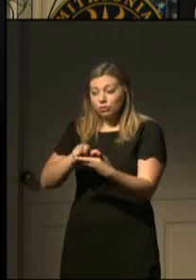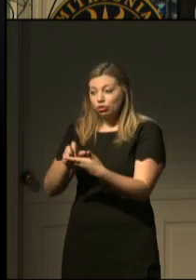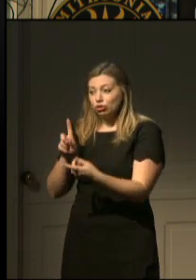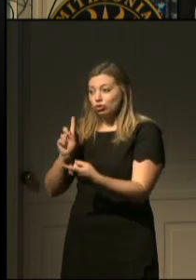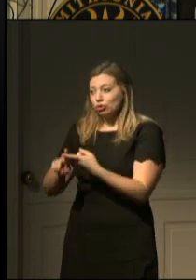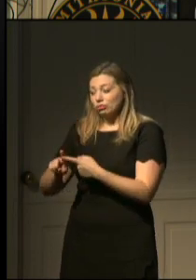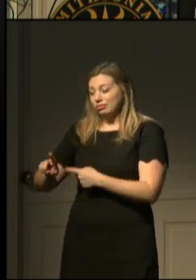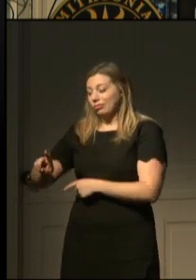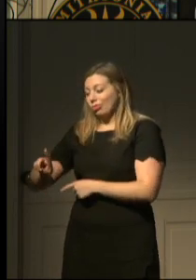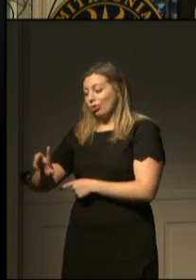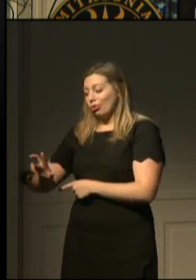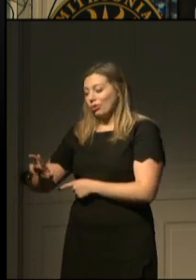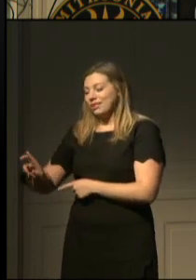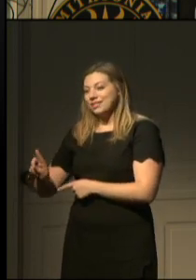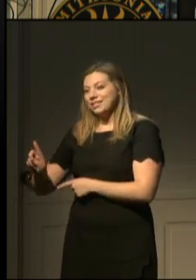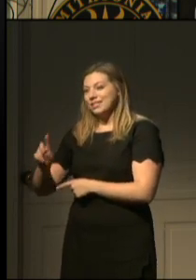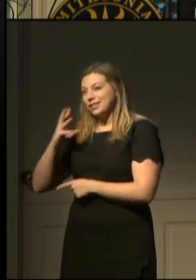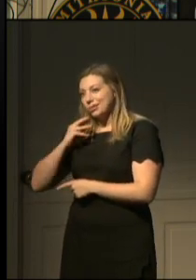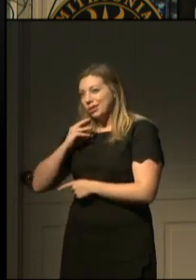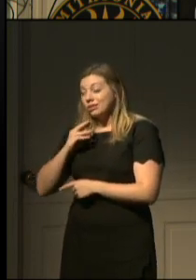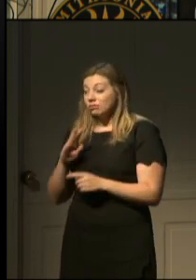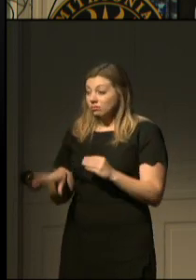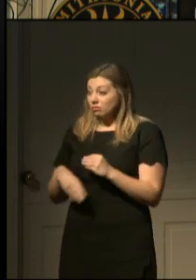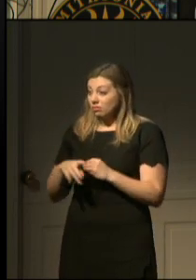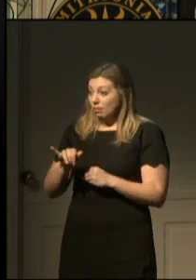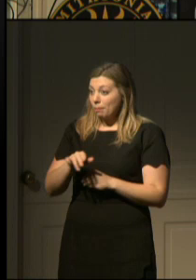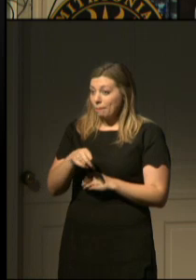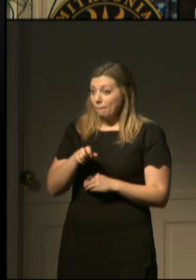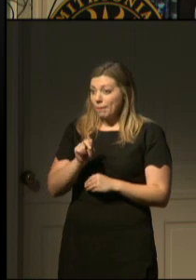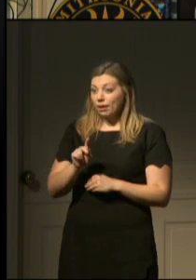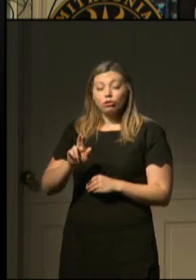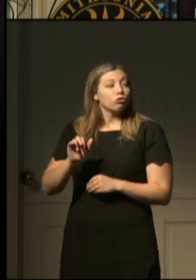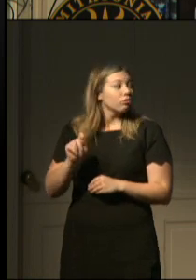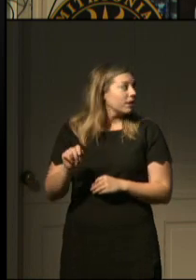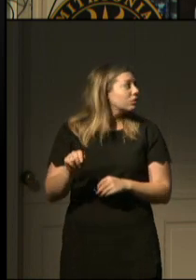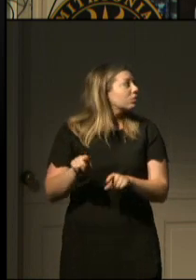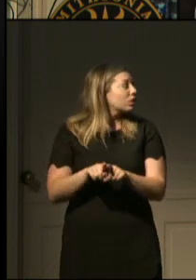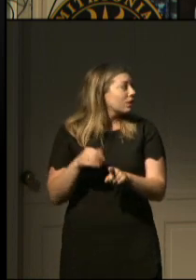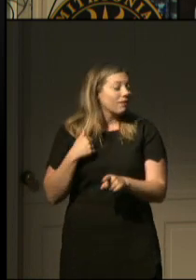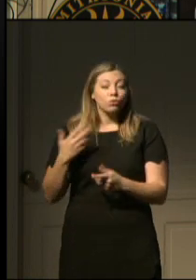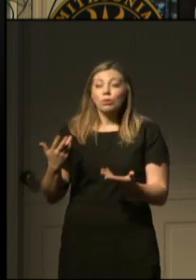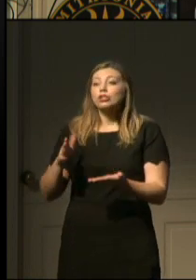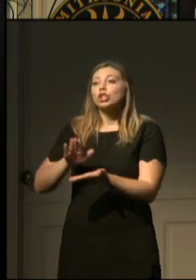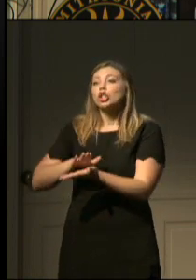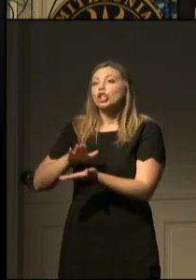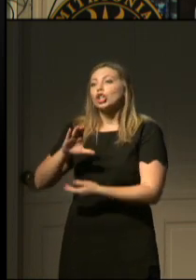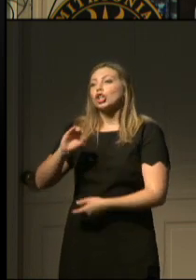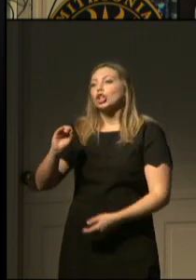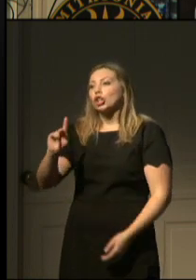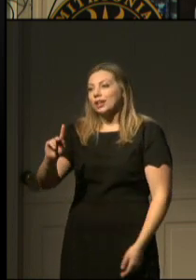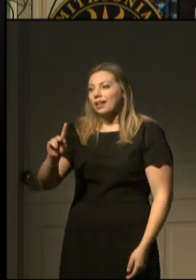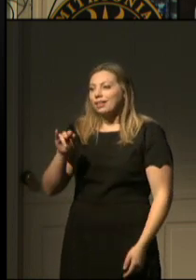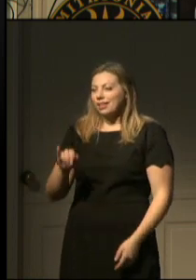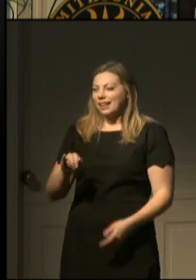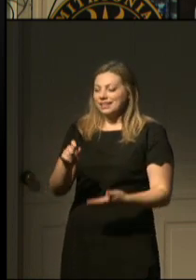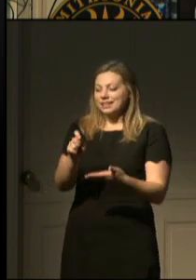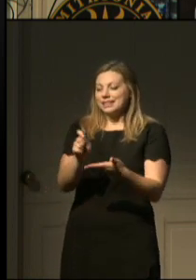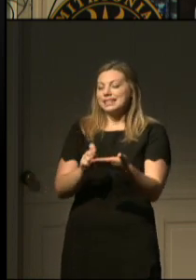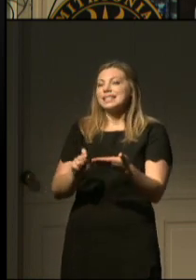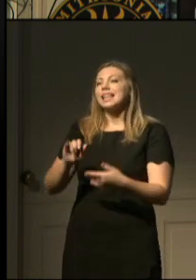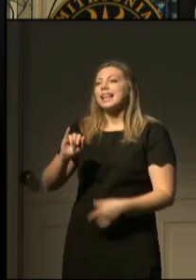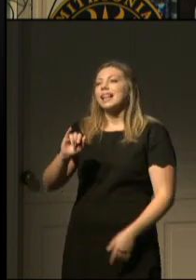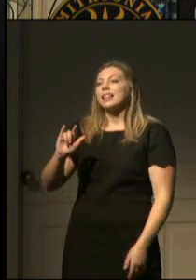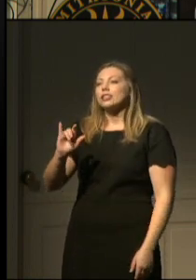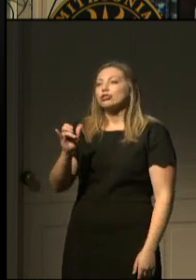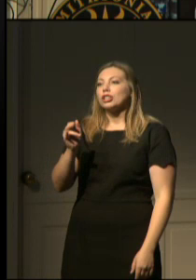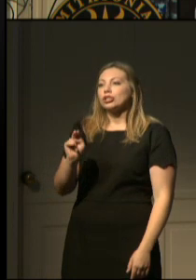3D experiences. In addition to PackRat, we have Cook. Cook is an orchestration tool. It's designed to automate